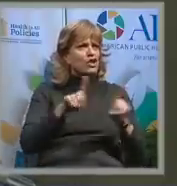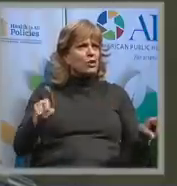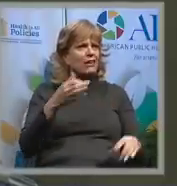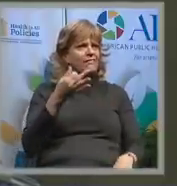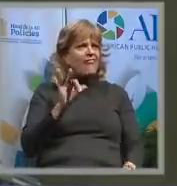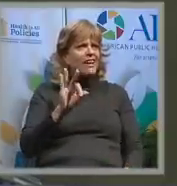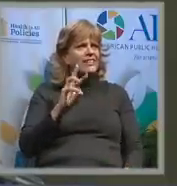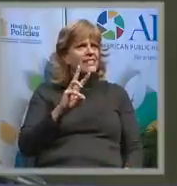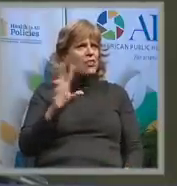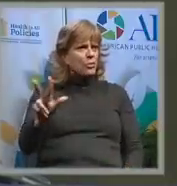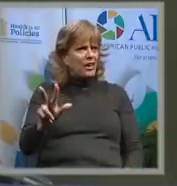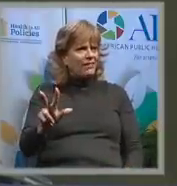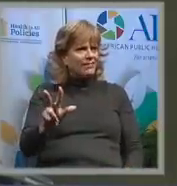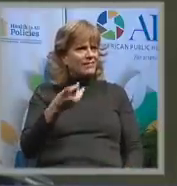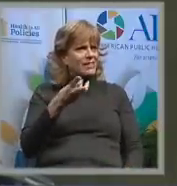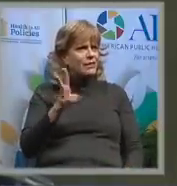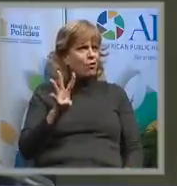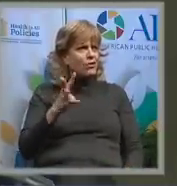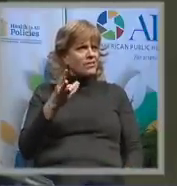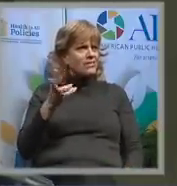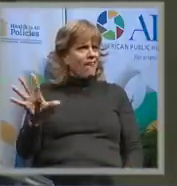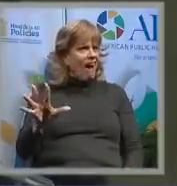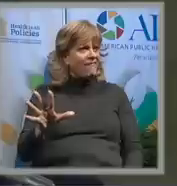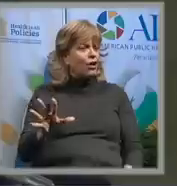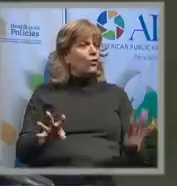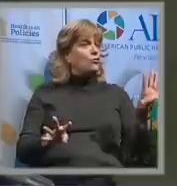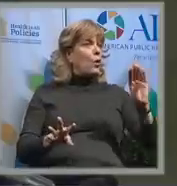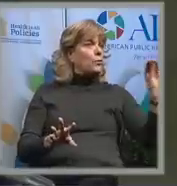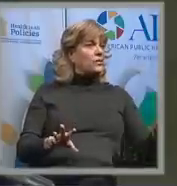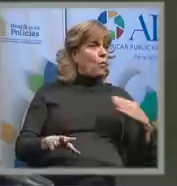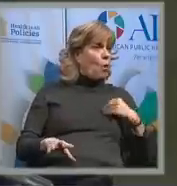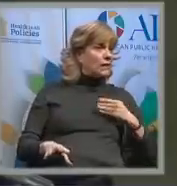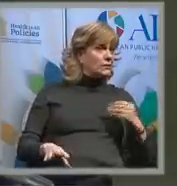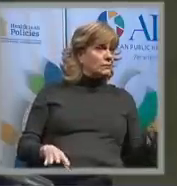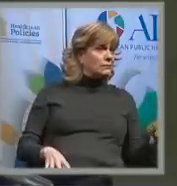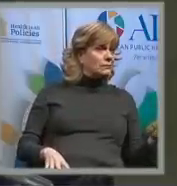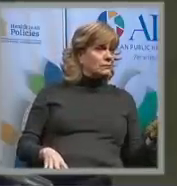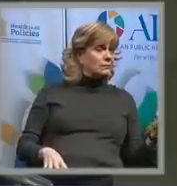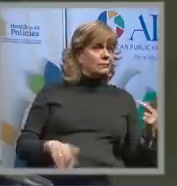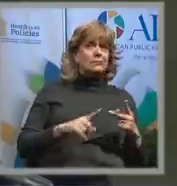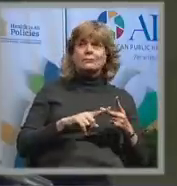in 1963, 64, 65. What percent of whites?